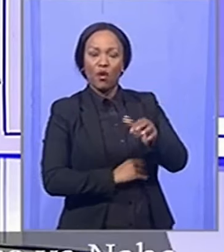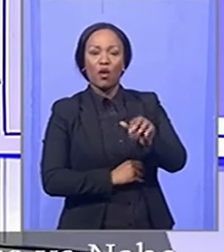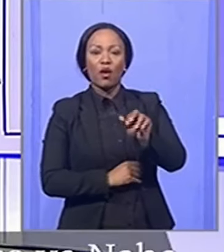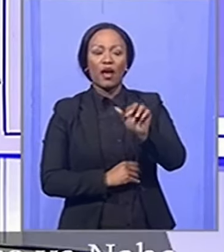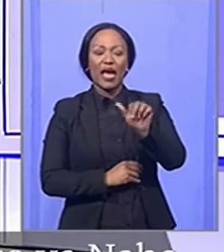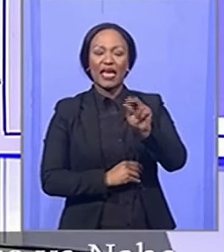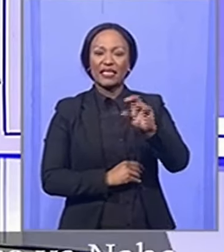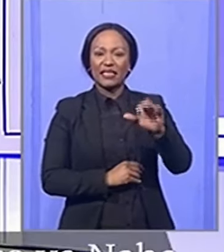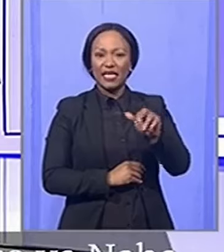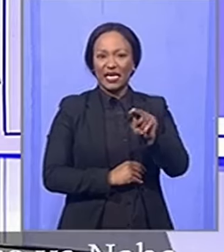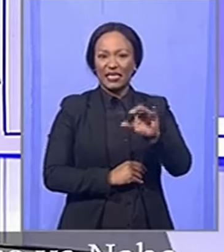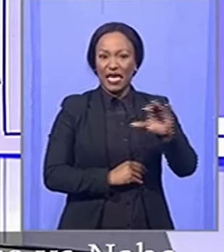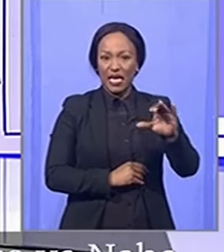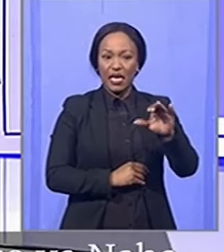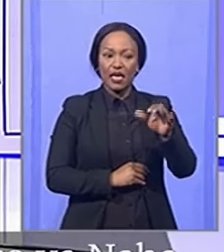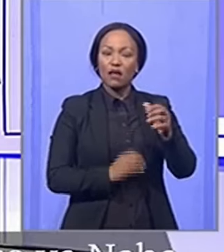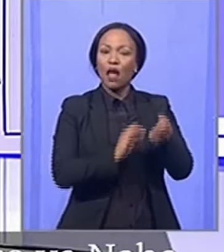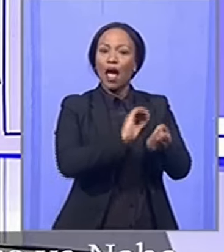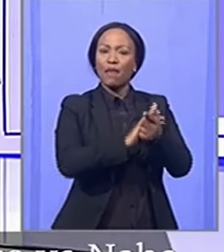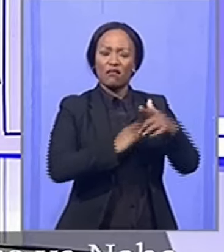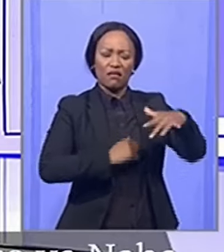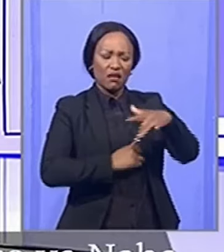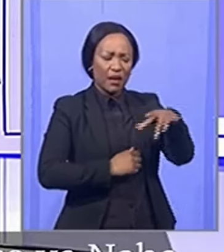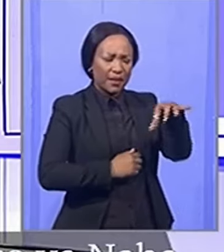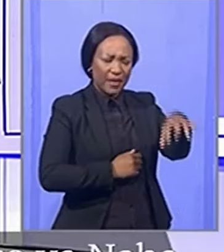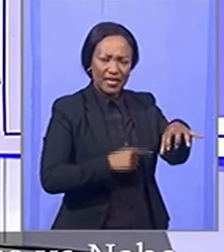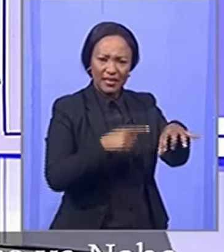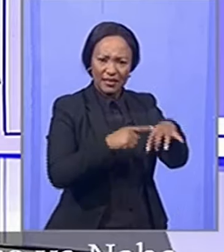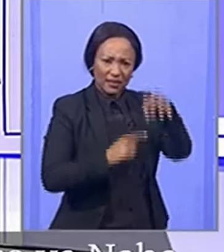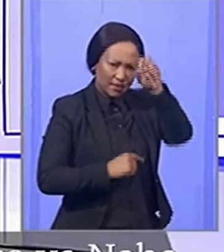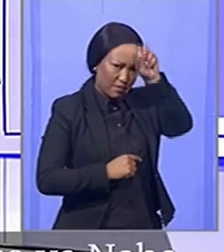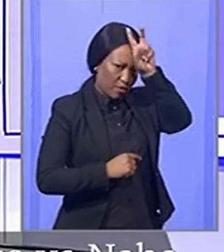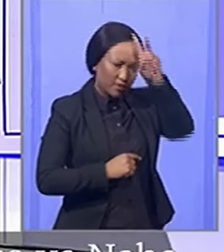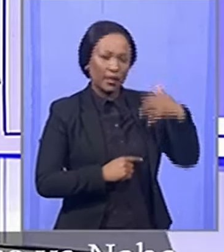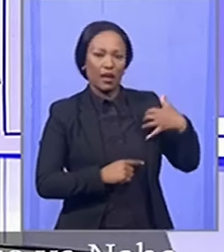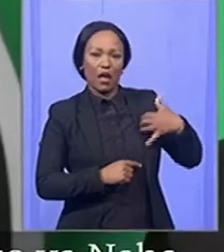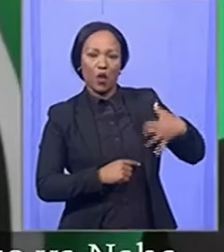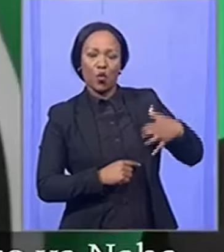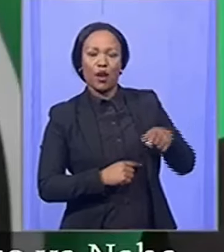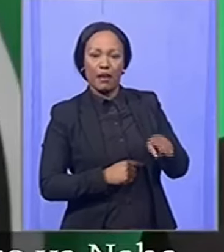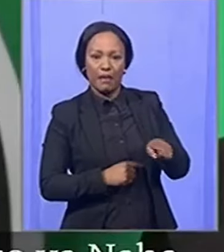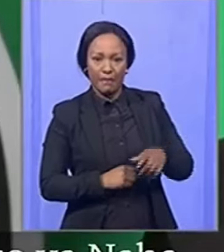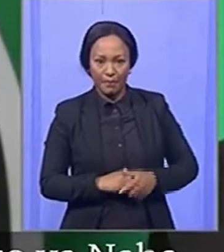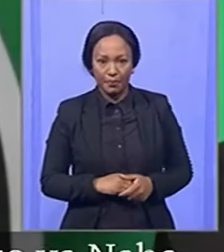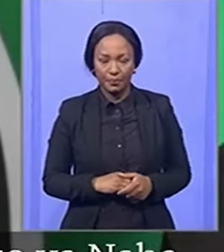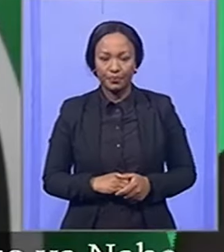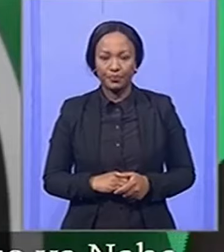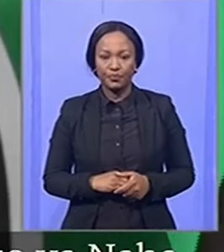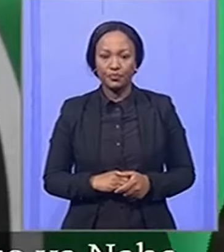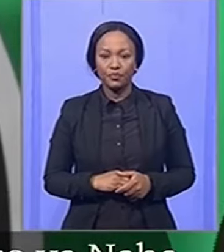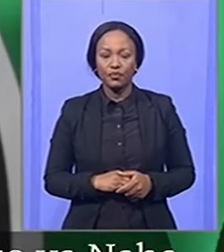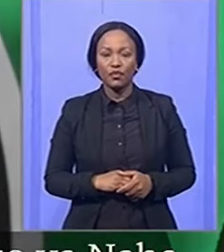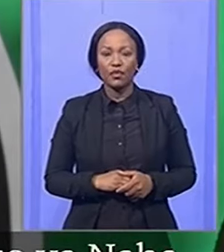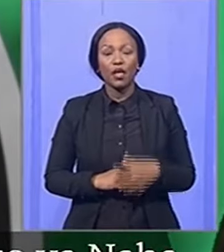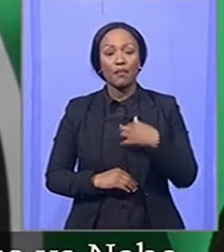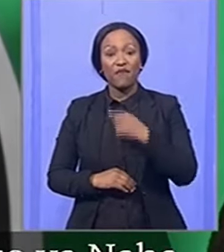ya ANC NEC Boksburg Ekurhuleni. The first thing we would like to say is